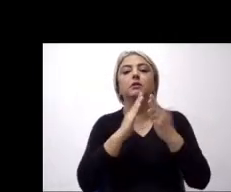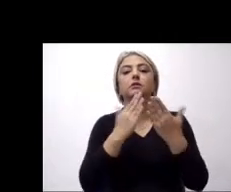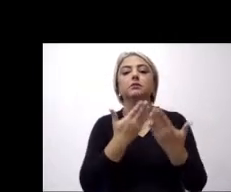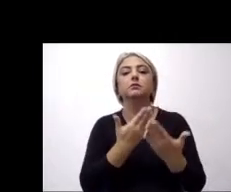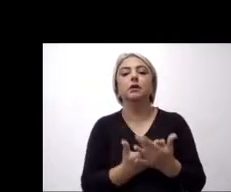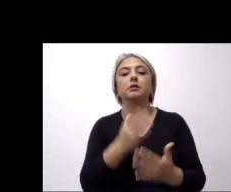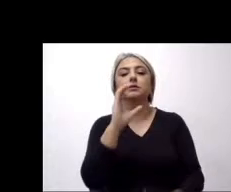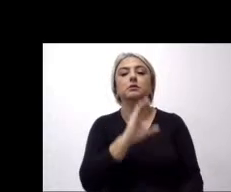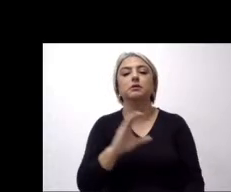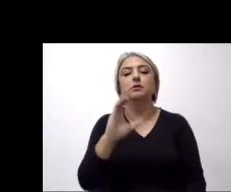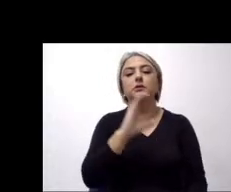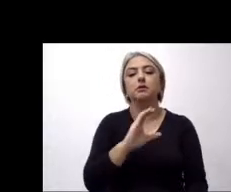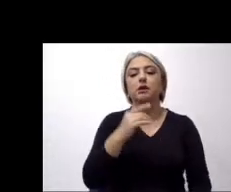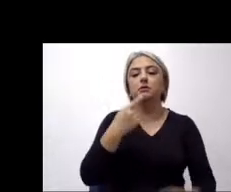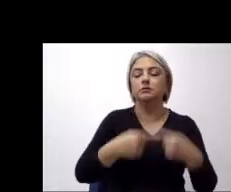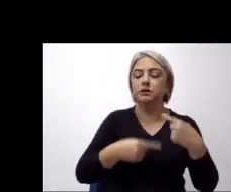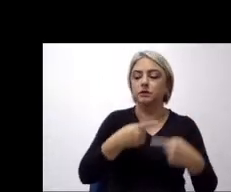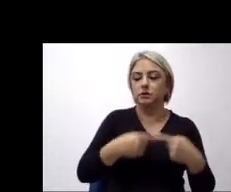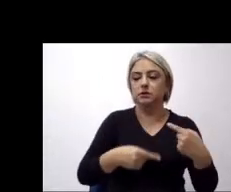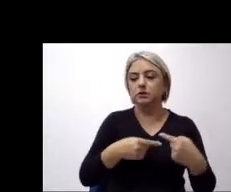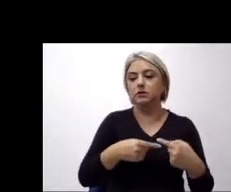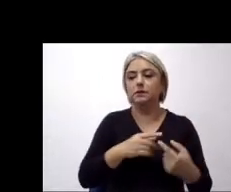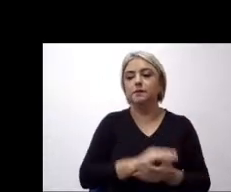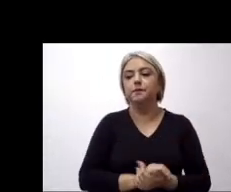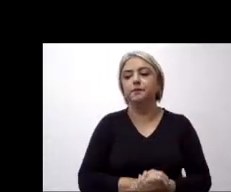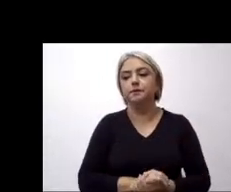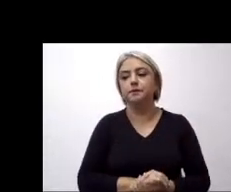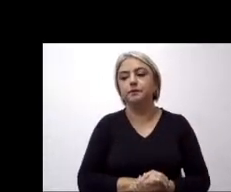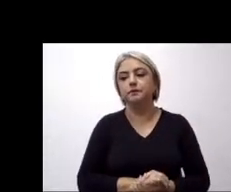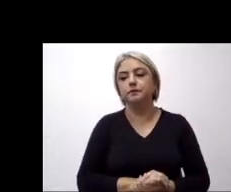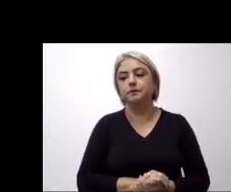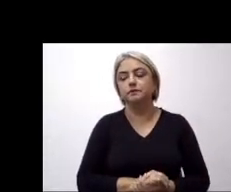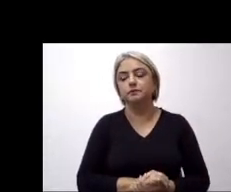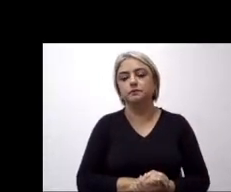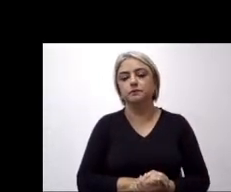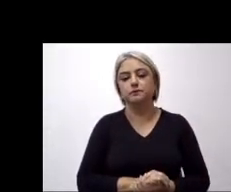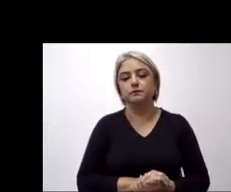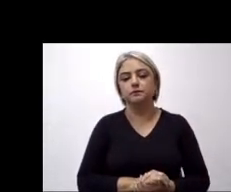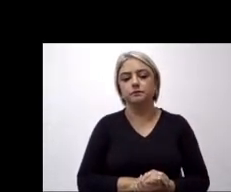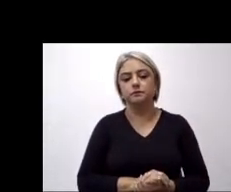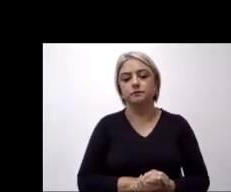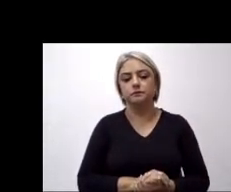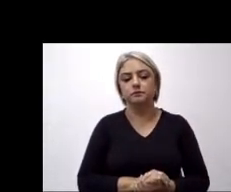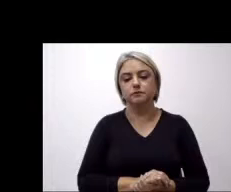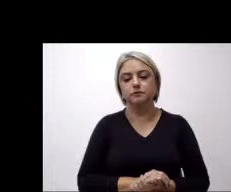really influenced by this. And there is a wonderful book from William Dunn,